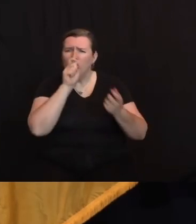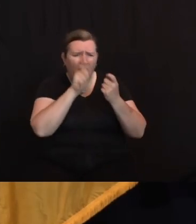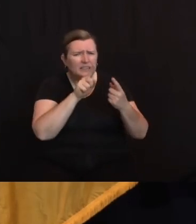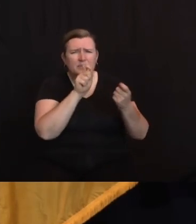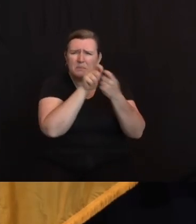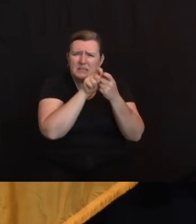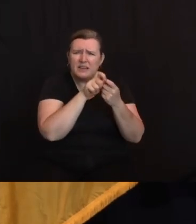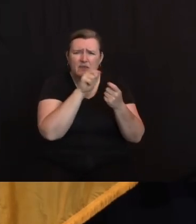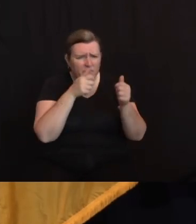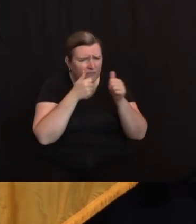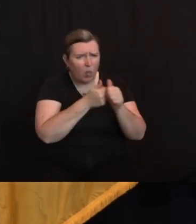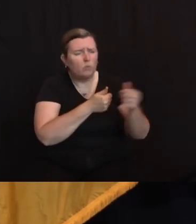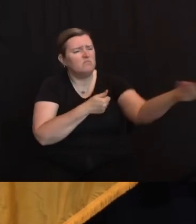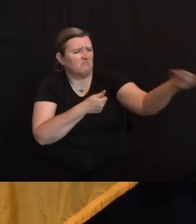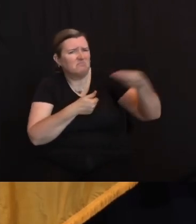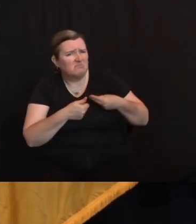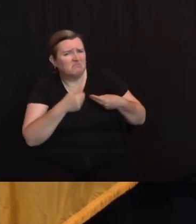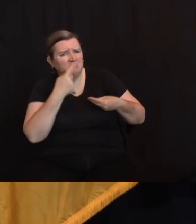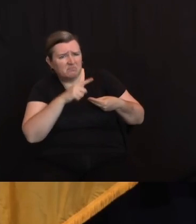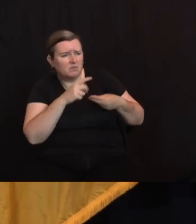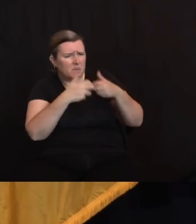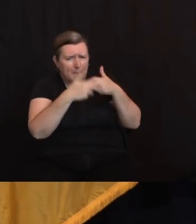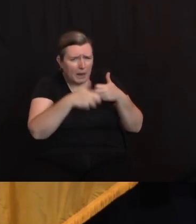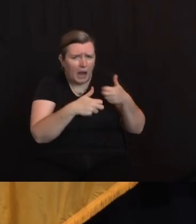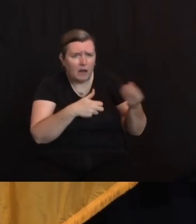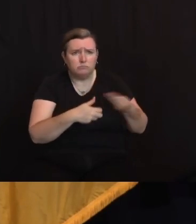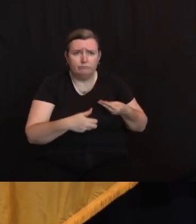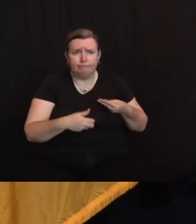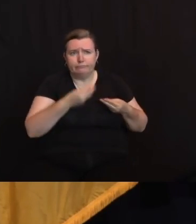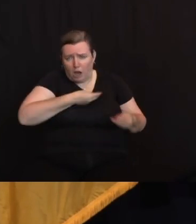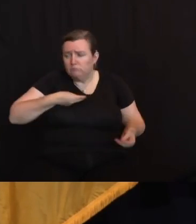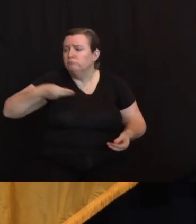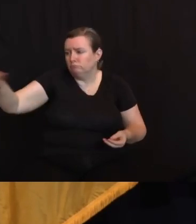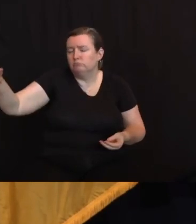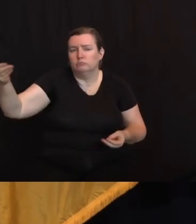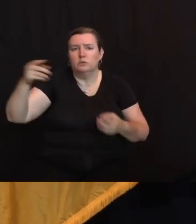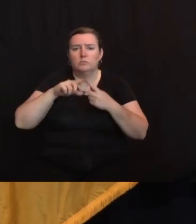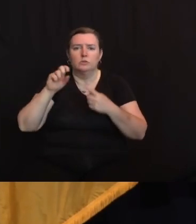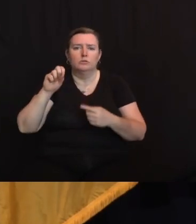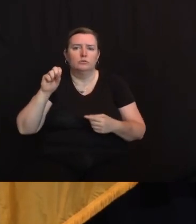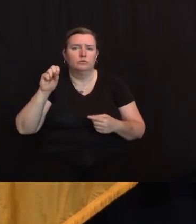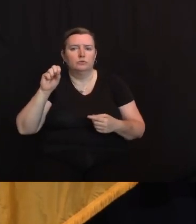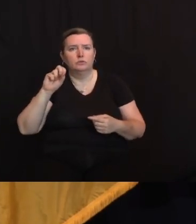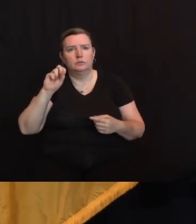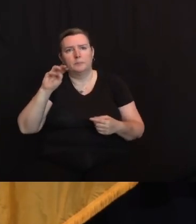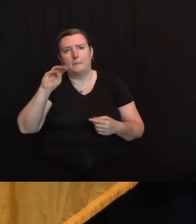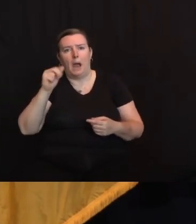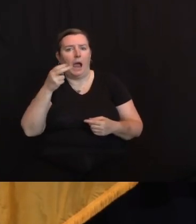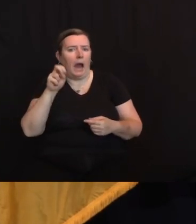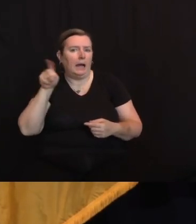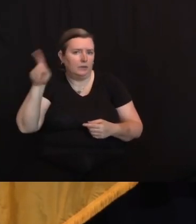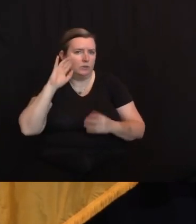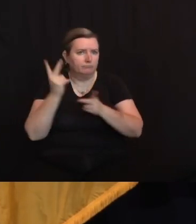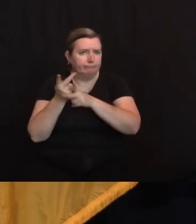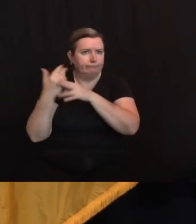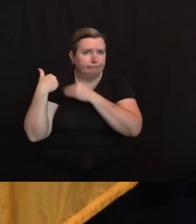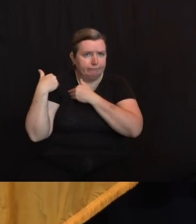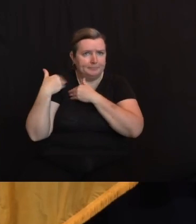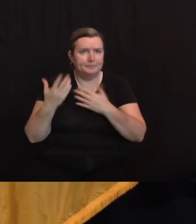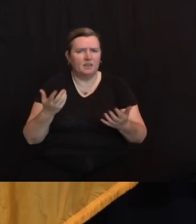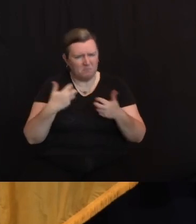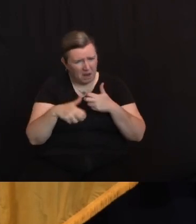her specifics to Mahan afterward? It literally has come down. Now this is for months, I think probably the past 3